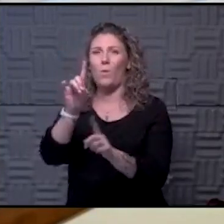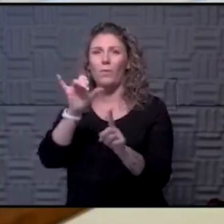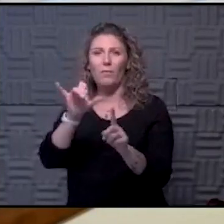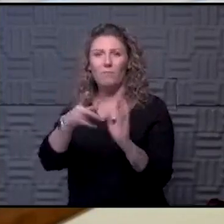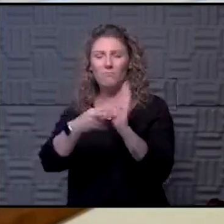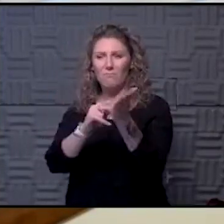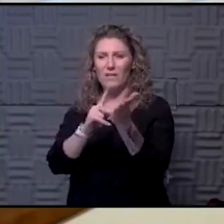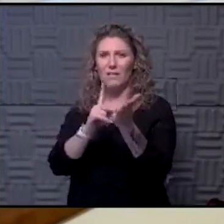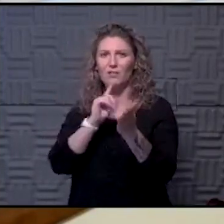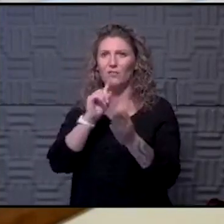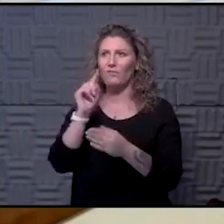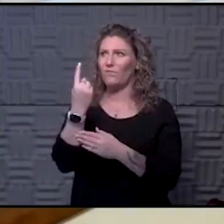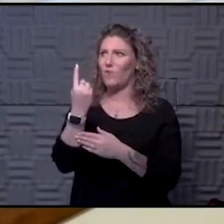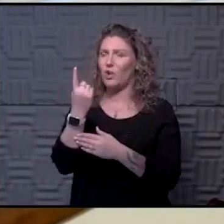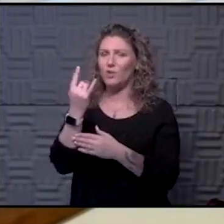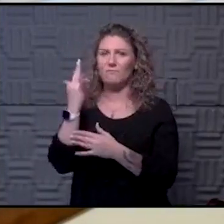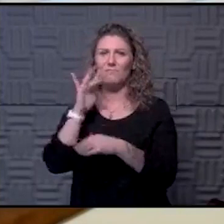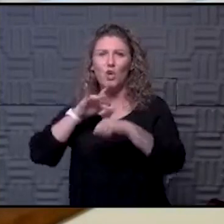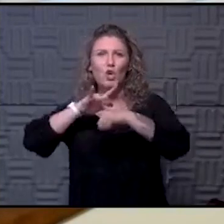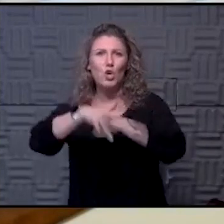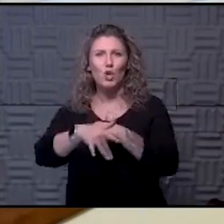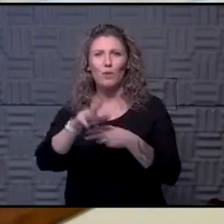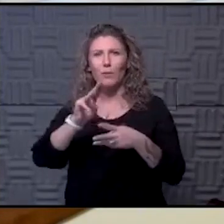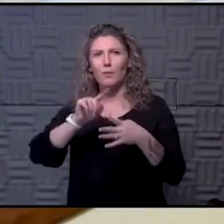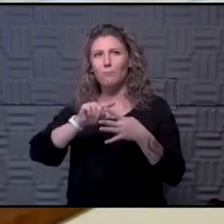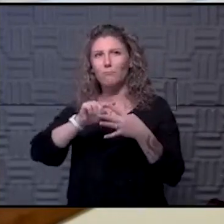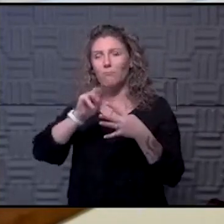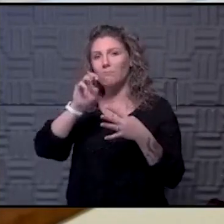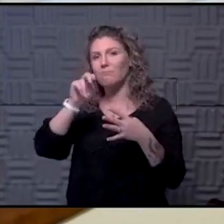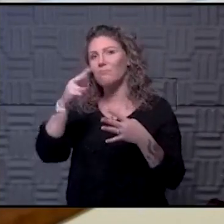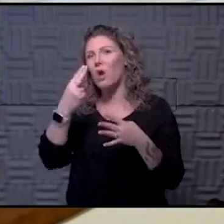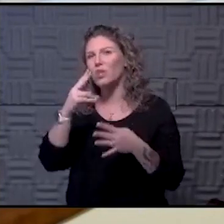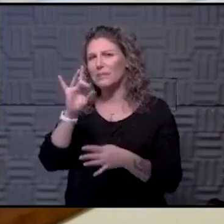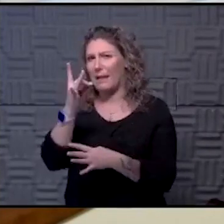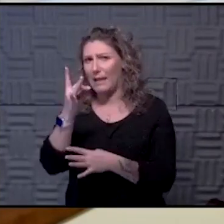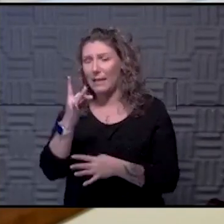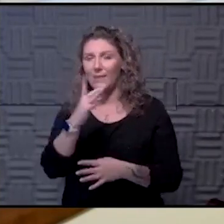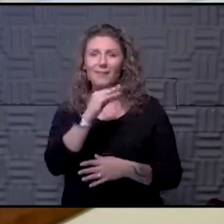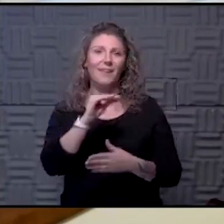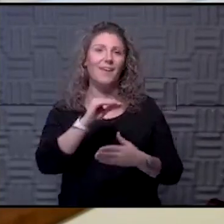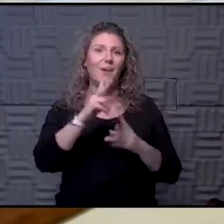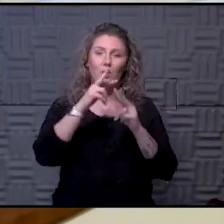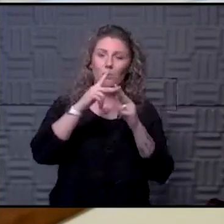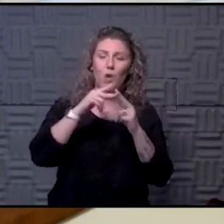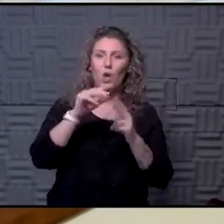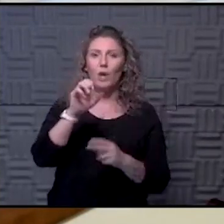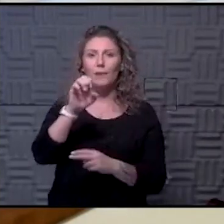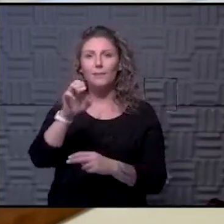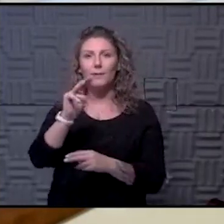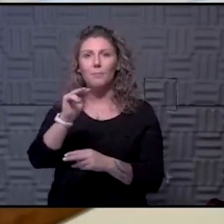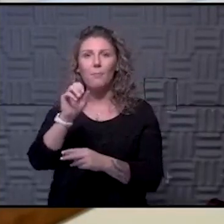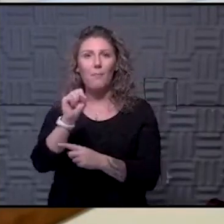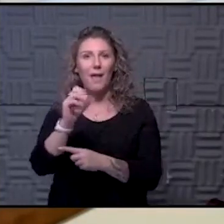vaccinated back in early March, March 8th, I believe. And then we've been able to partner with the EMS and